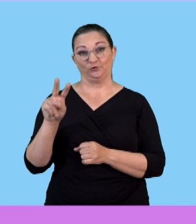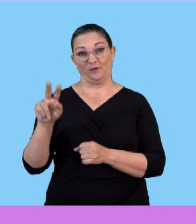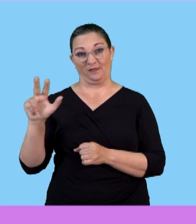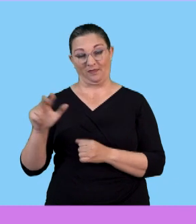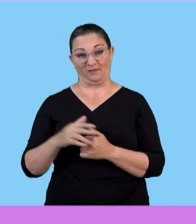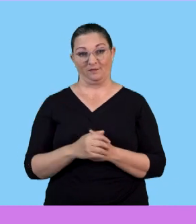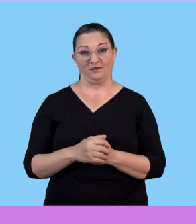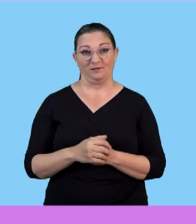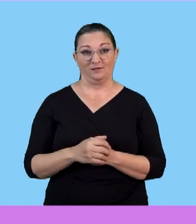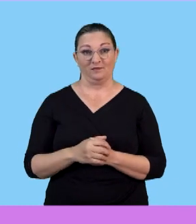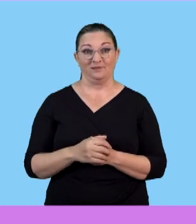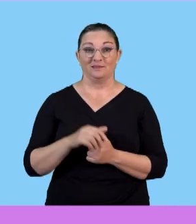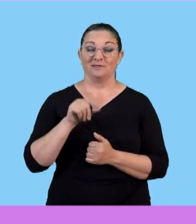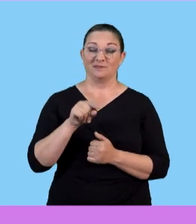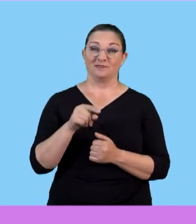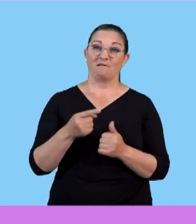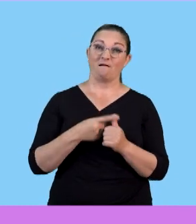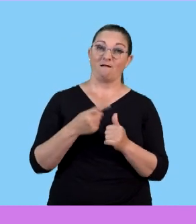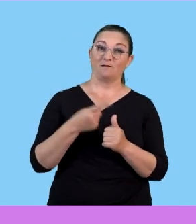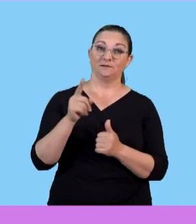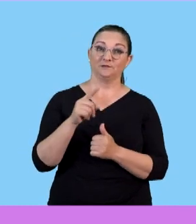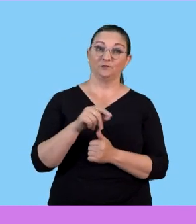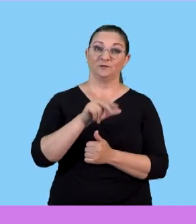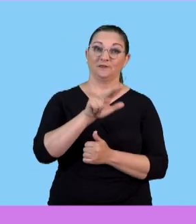28,28, and then that is